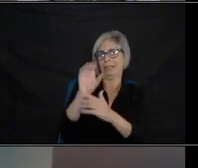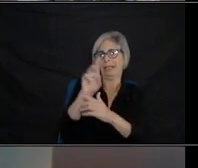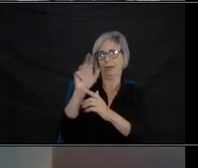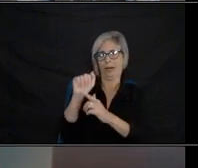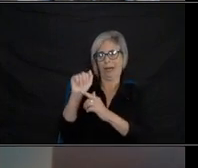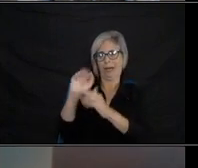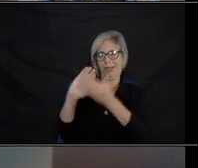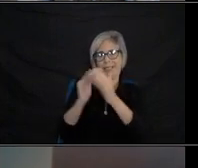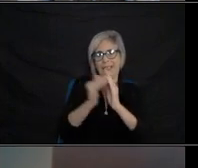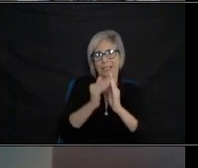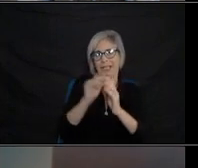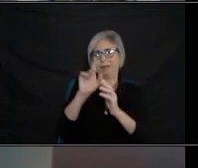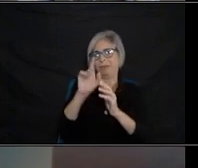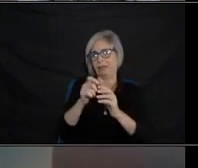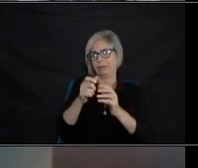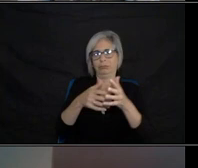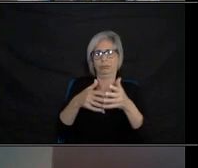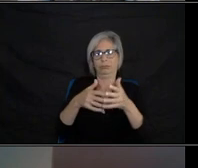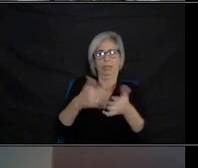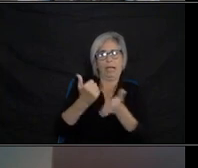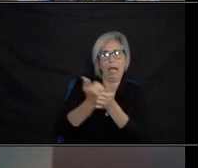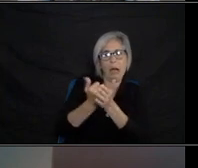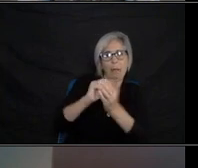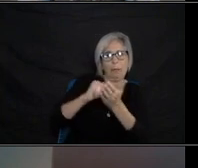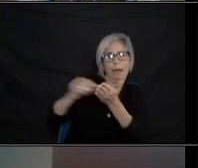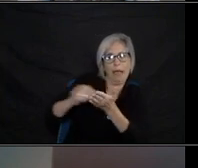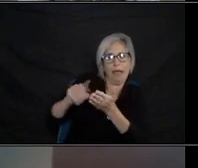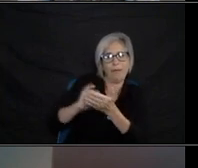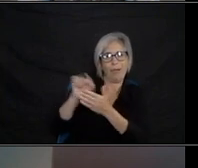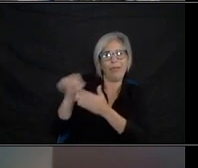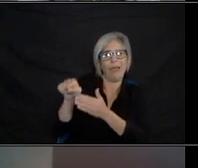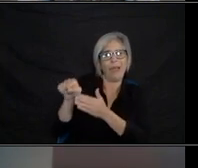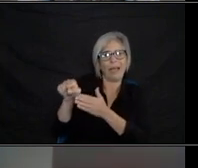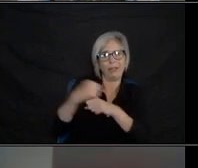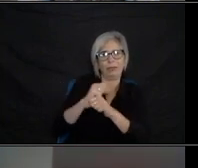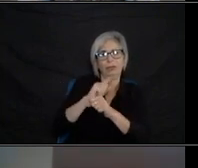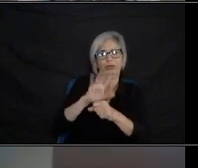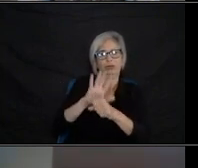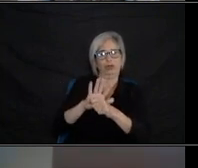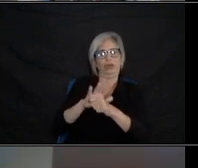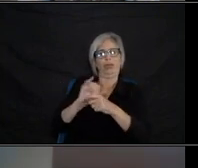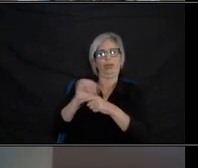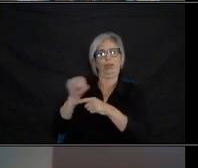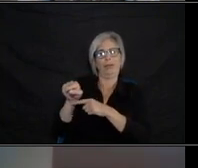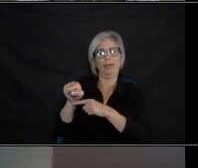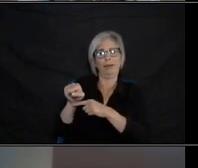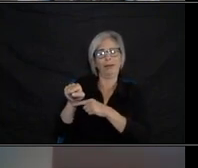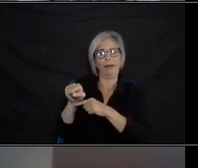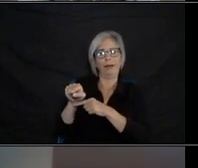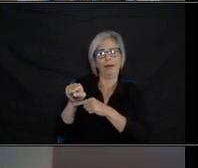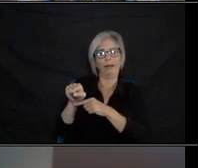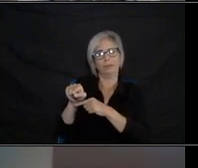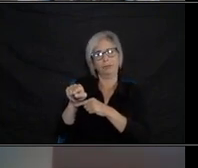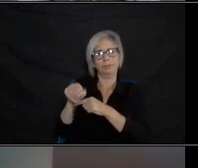going to have to ways to subsidize that to help make sure that it is